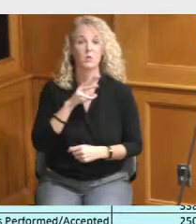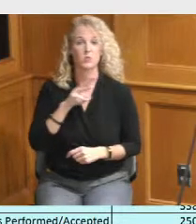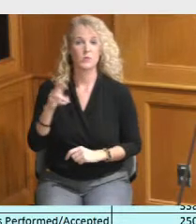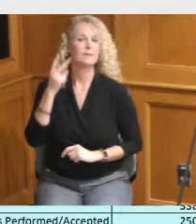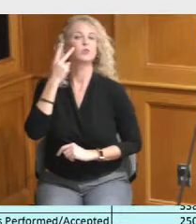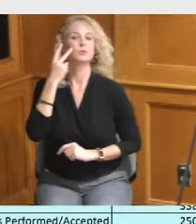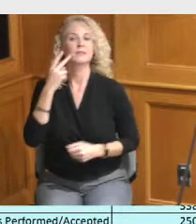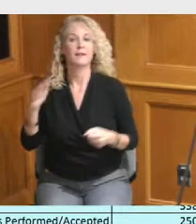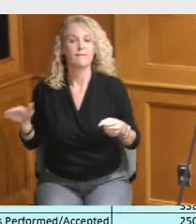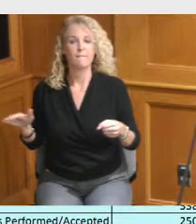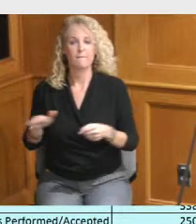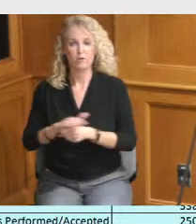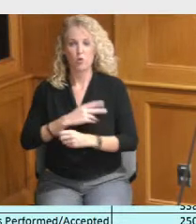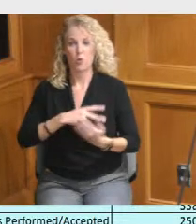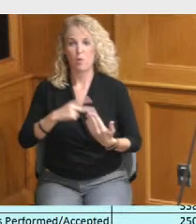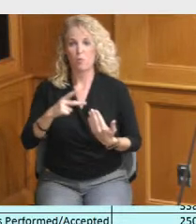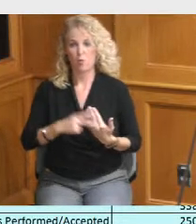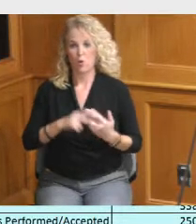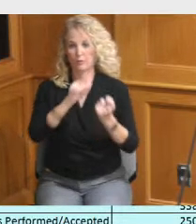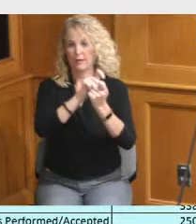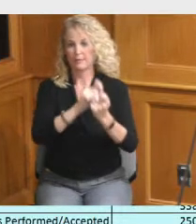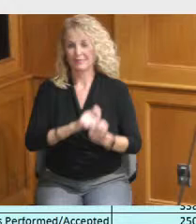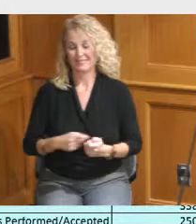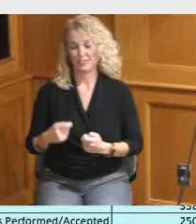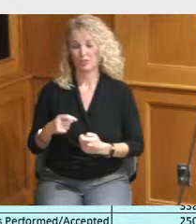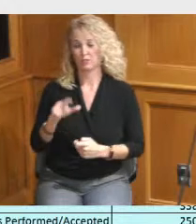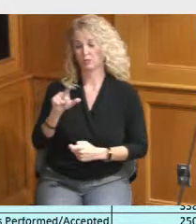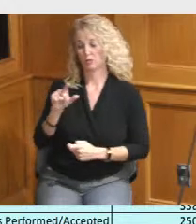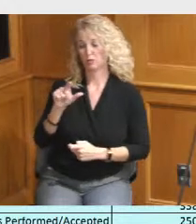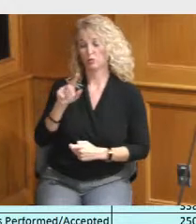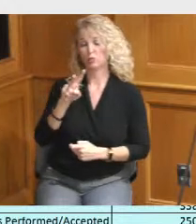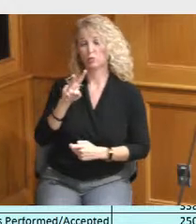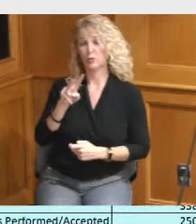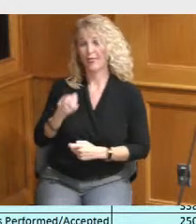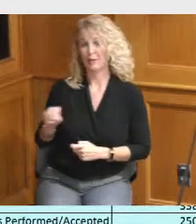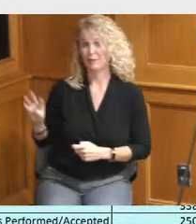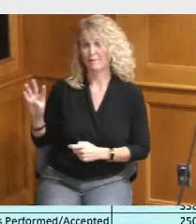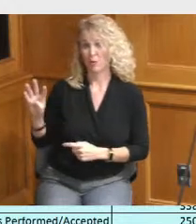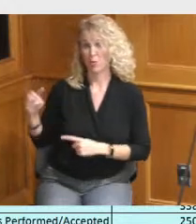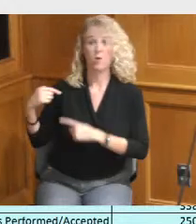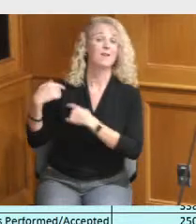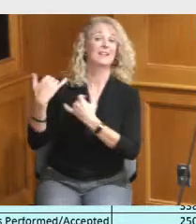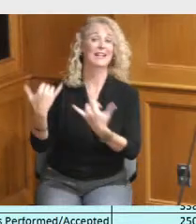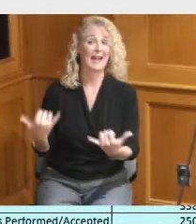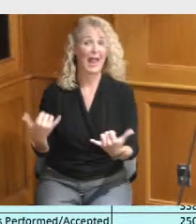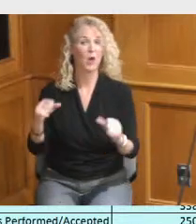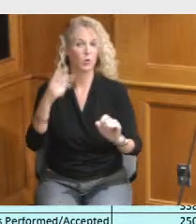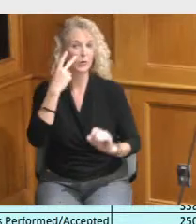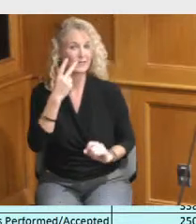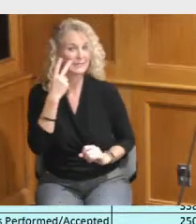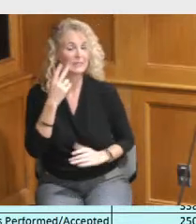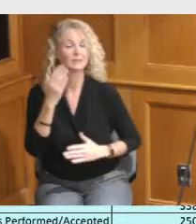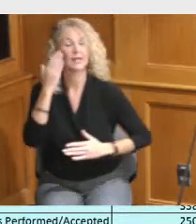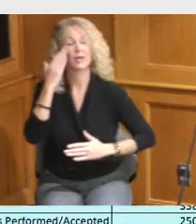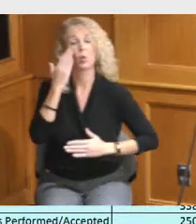full program details since 2004. And we definitely have years where we have